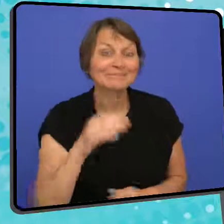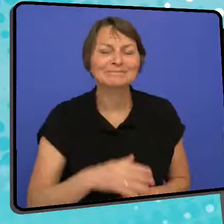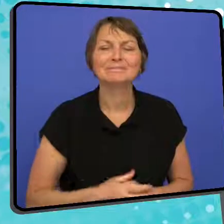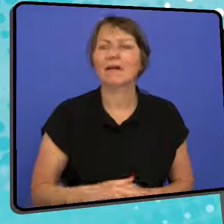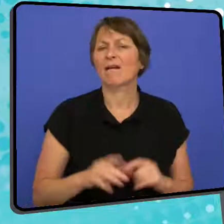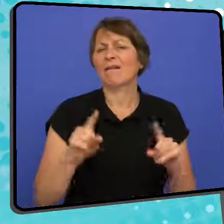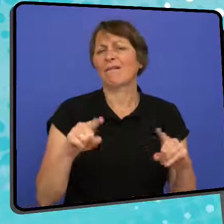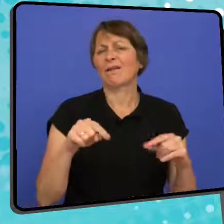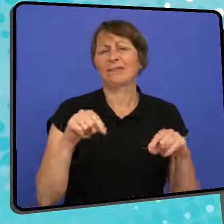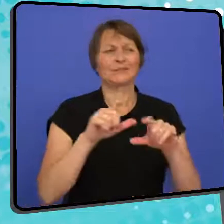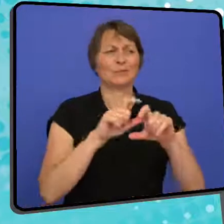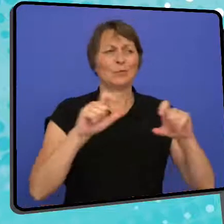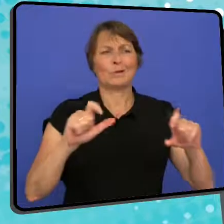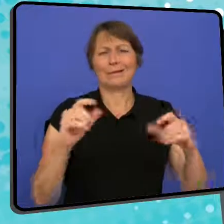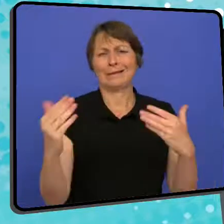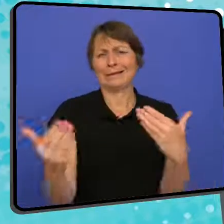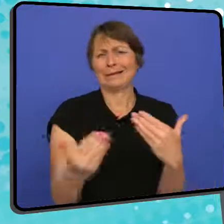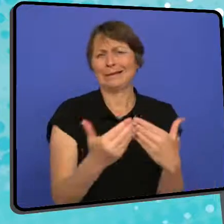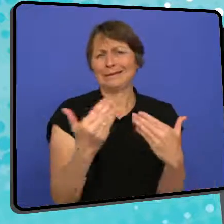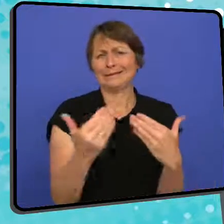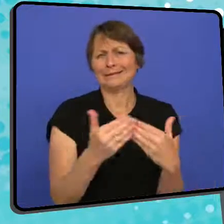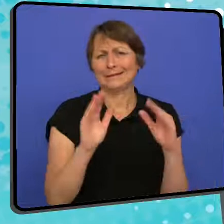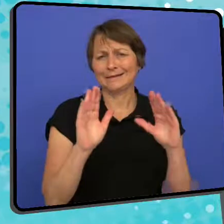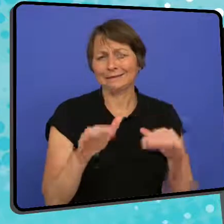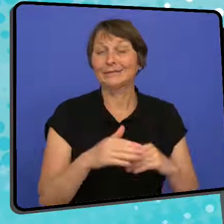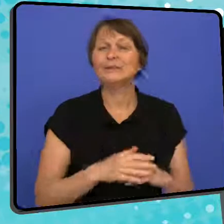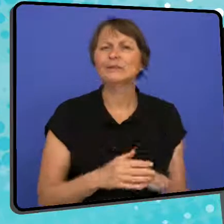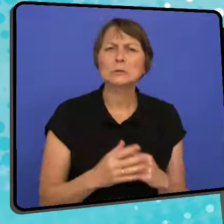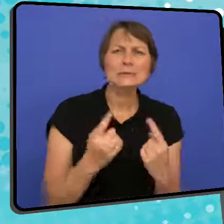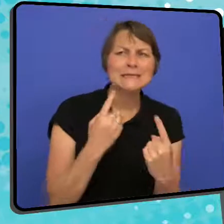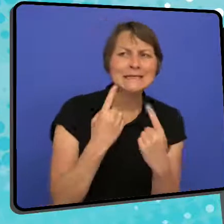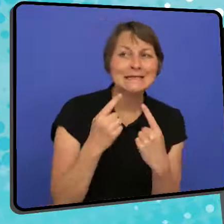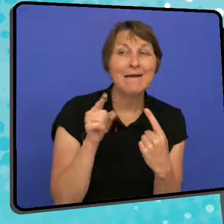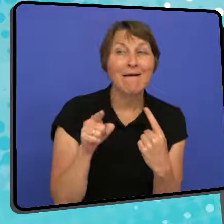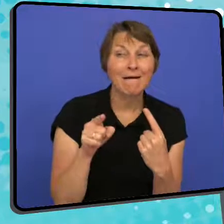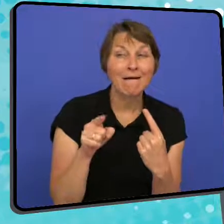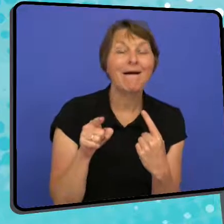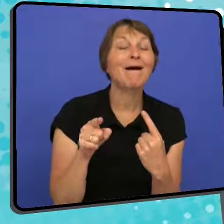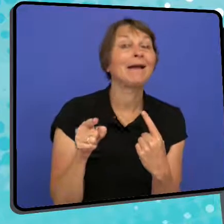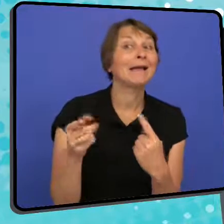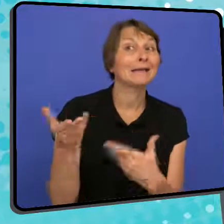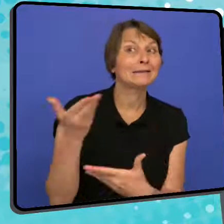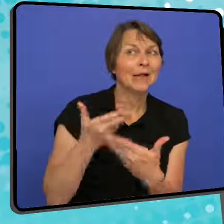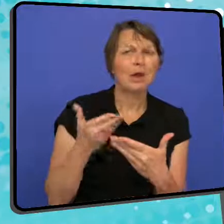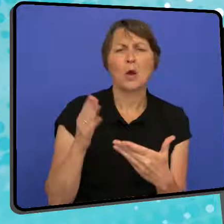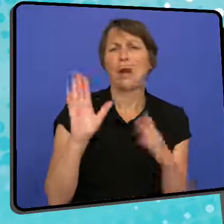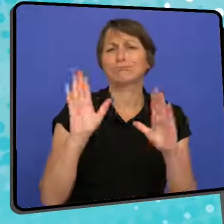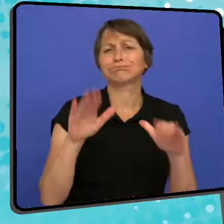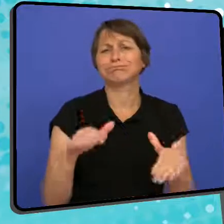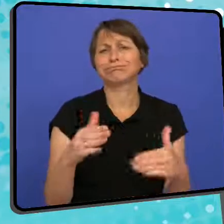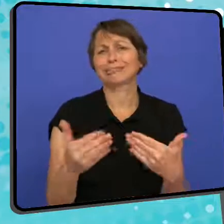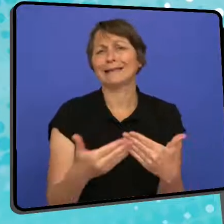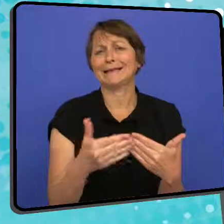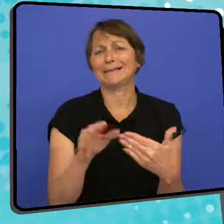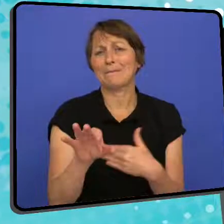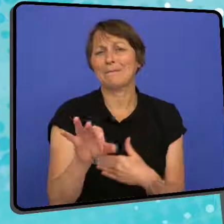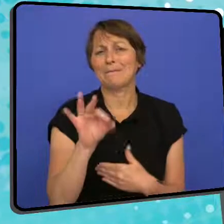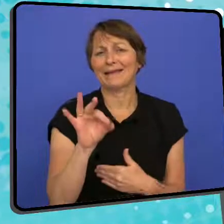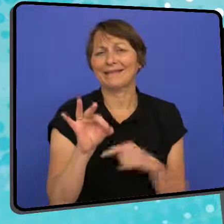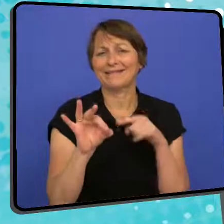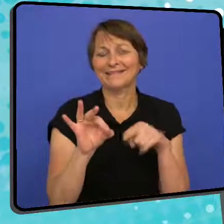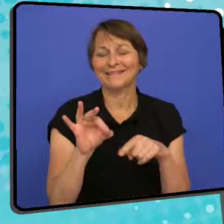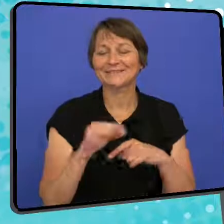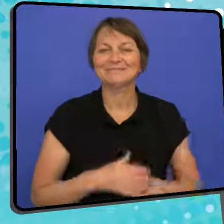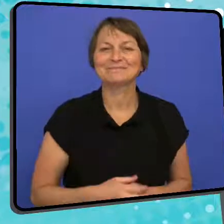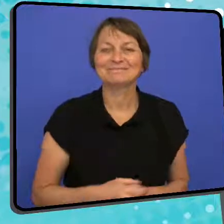After speaking to Robert about all the data scientist activities, it was a no-brainer. So what I've done is put in